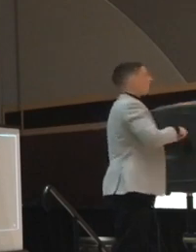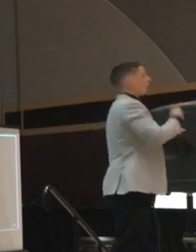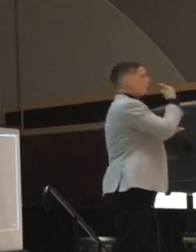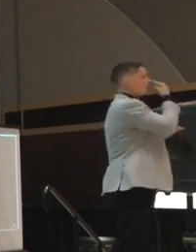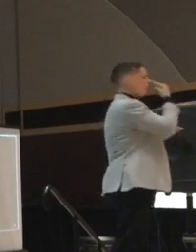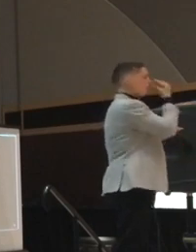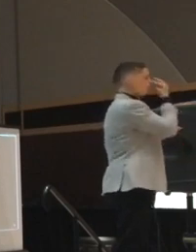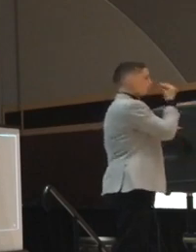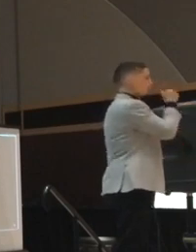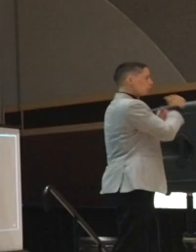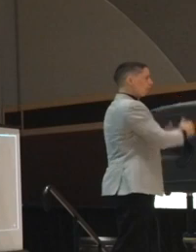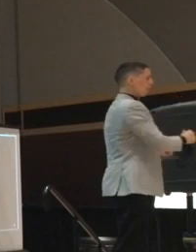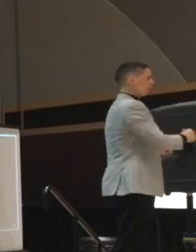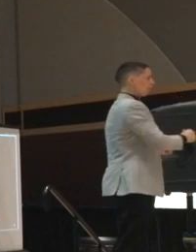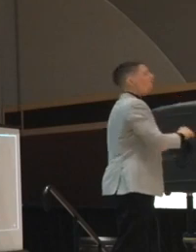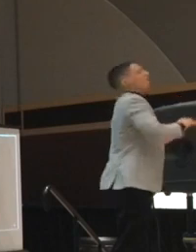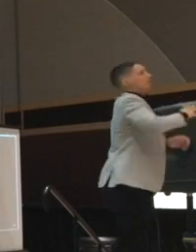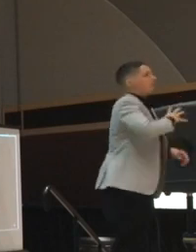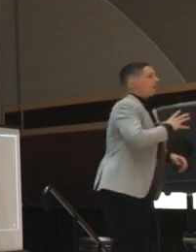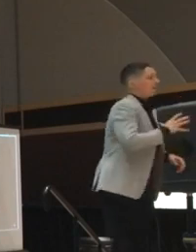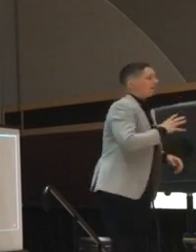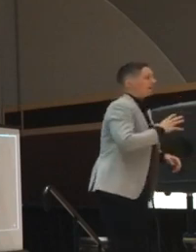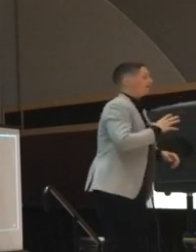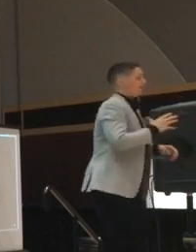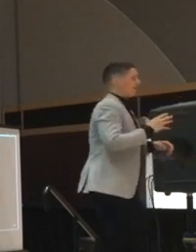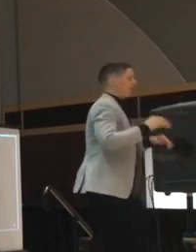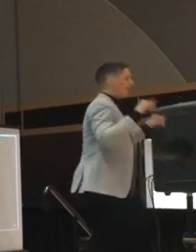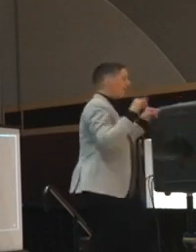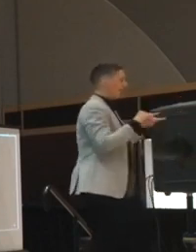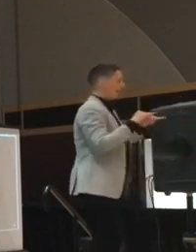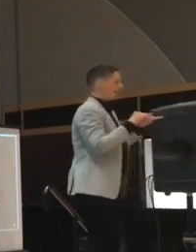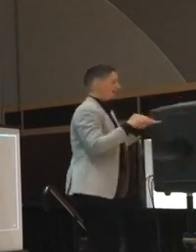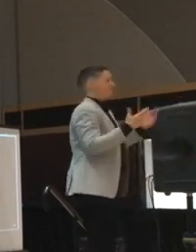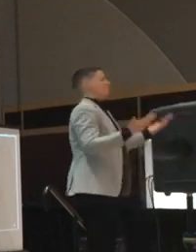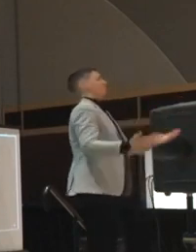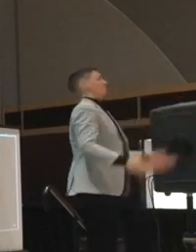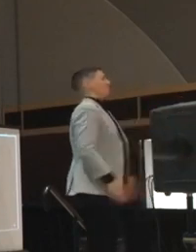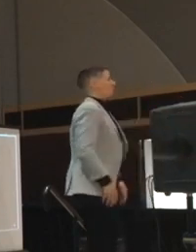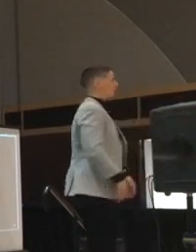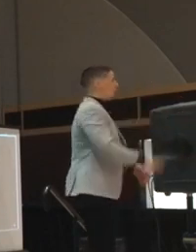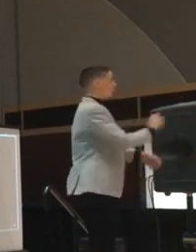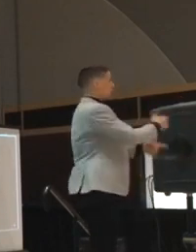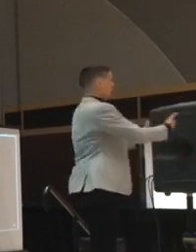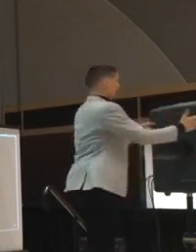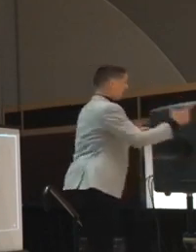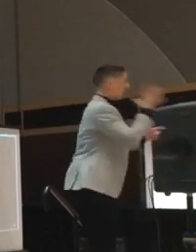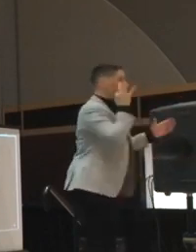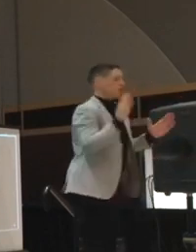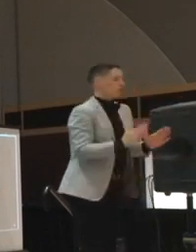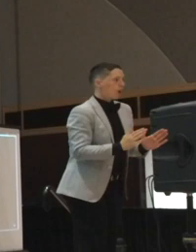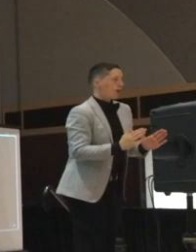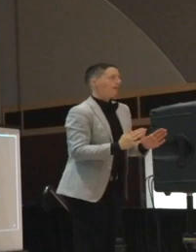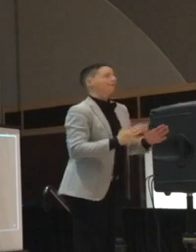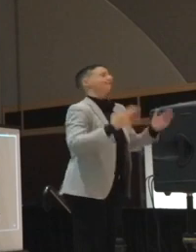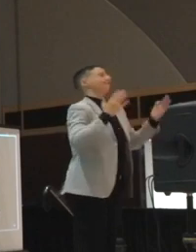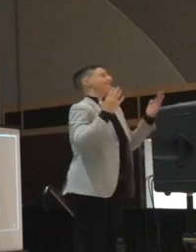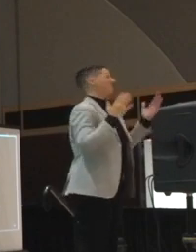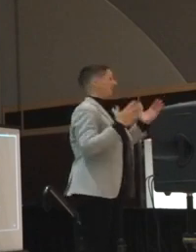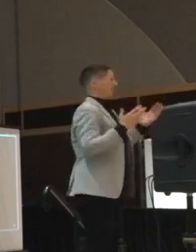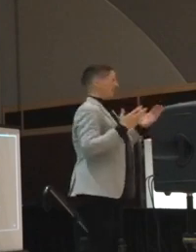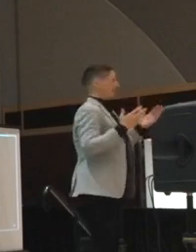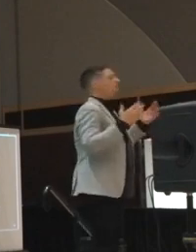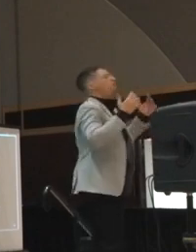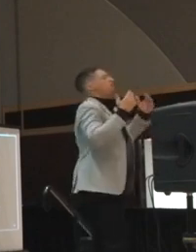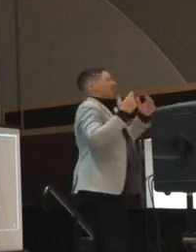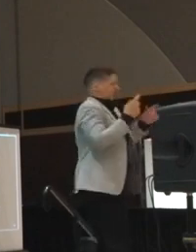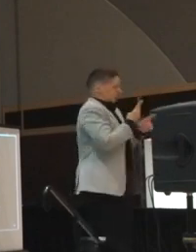nose. See, I could no longer sort by size. You see, the more information you get into the database, the better they think.